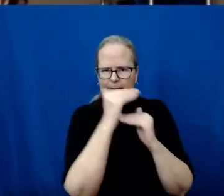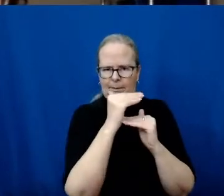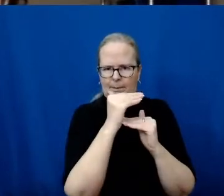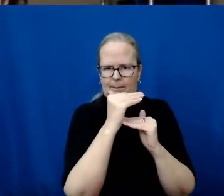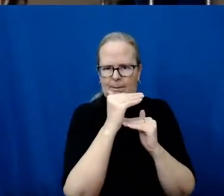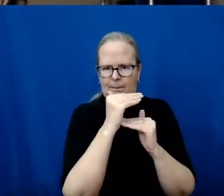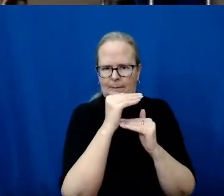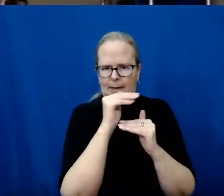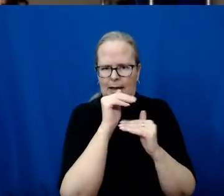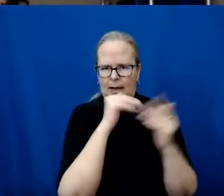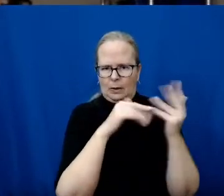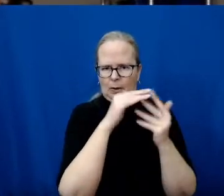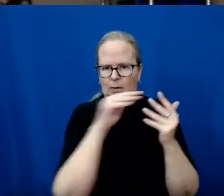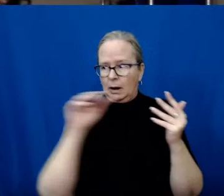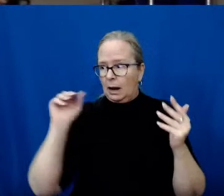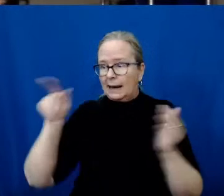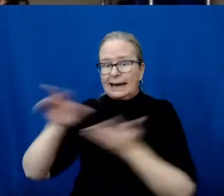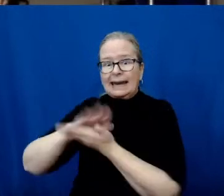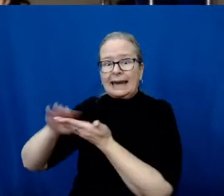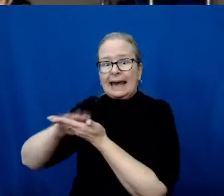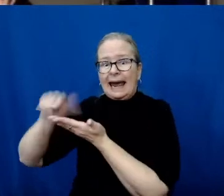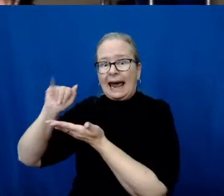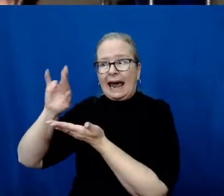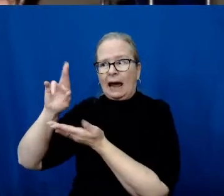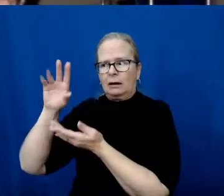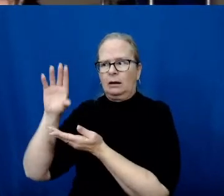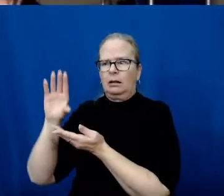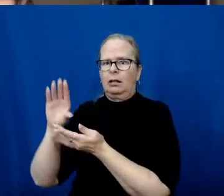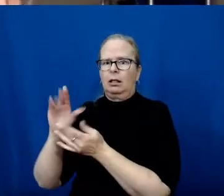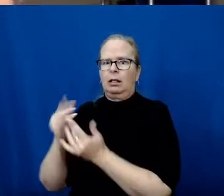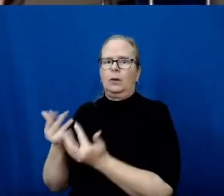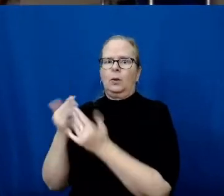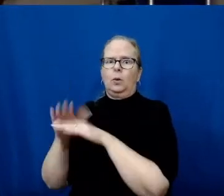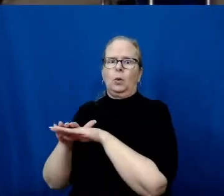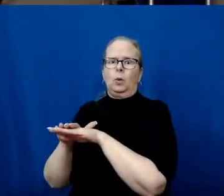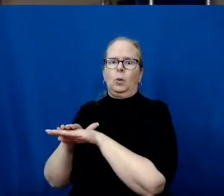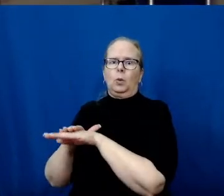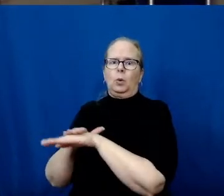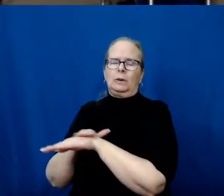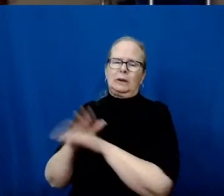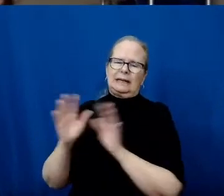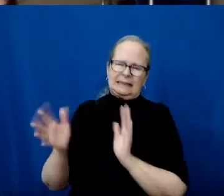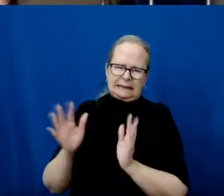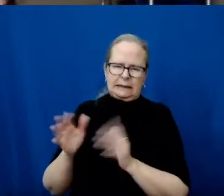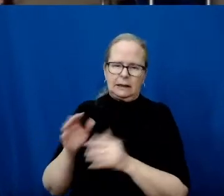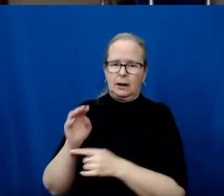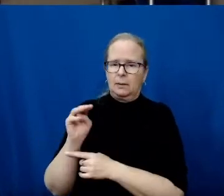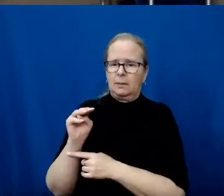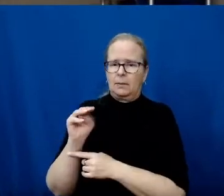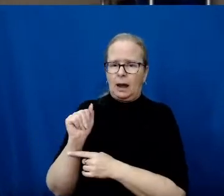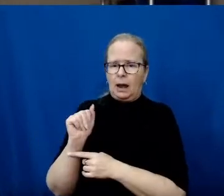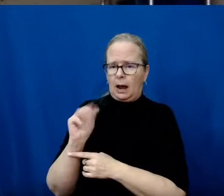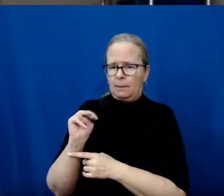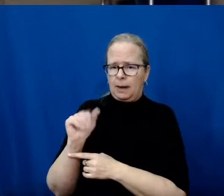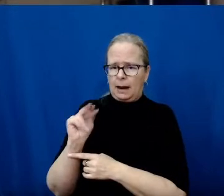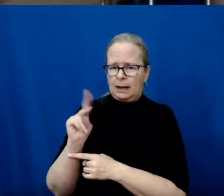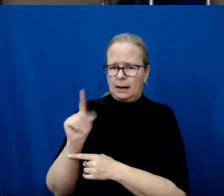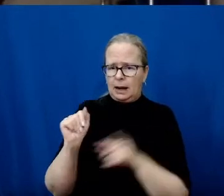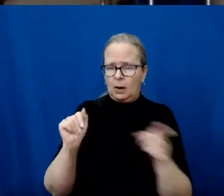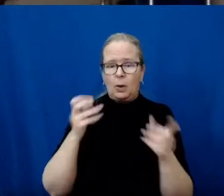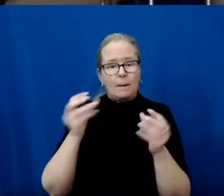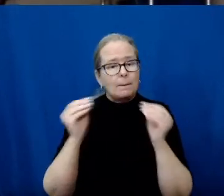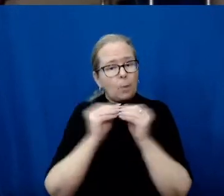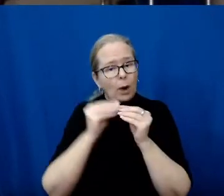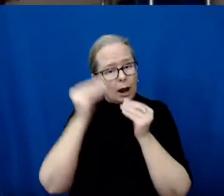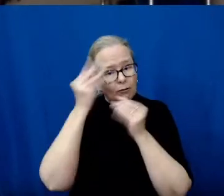it. For more information on pressure drop, follow us all on Twitter. It's pressure drop all the time. Start our day with a